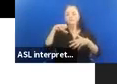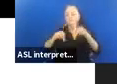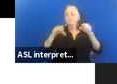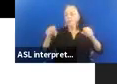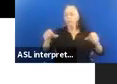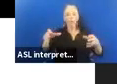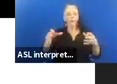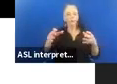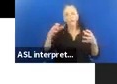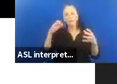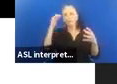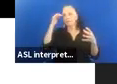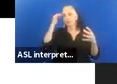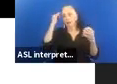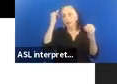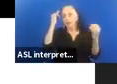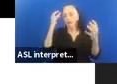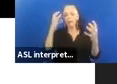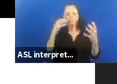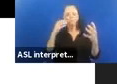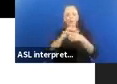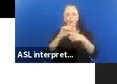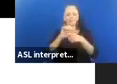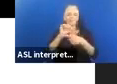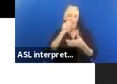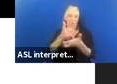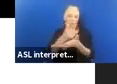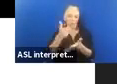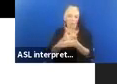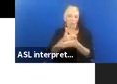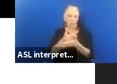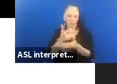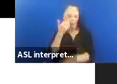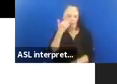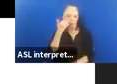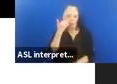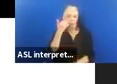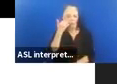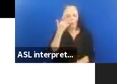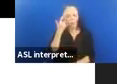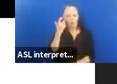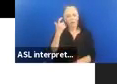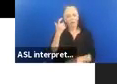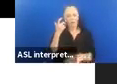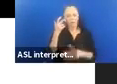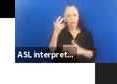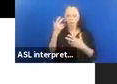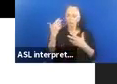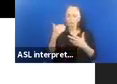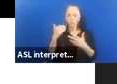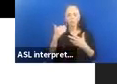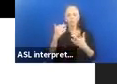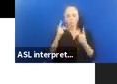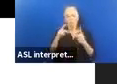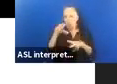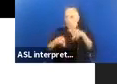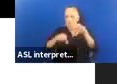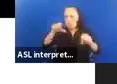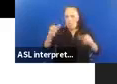isn't anything new. It's the predictable consequence of empire building. We've seen it again and again.